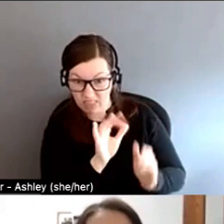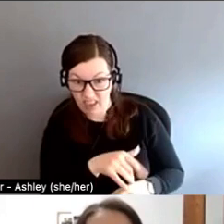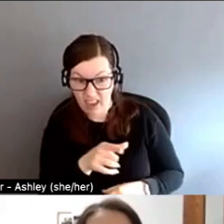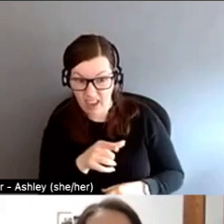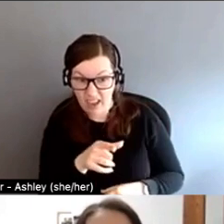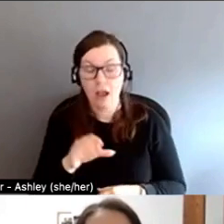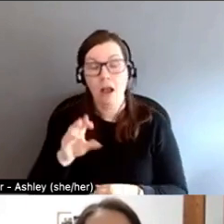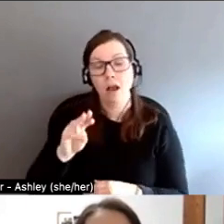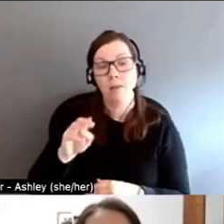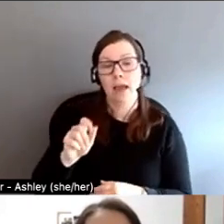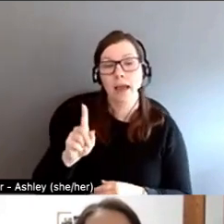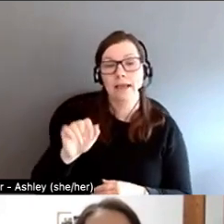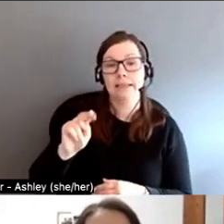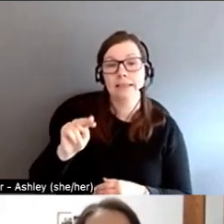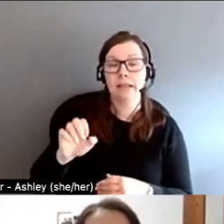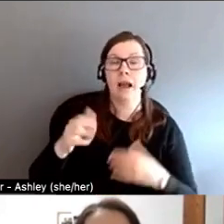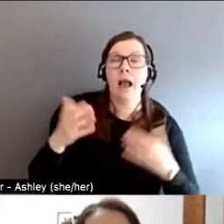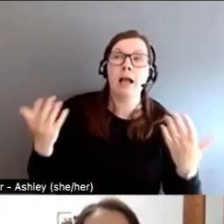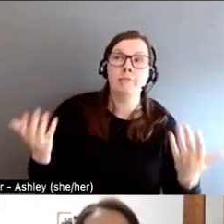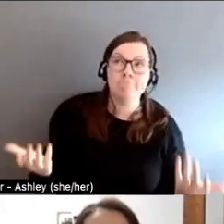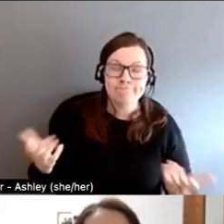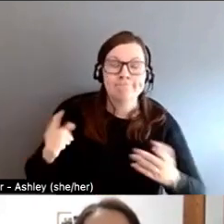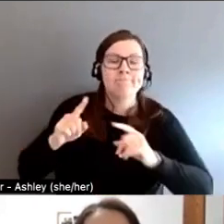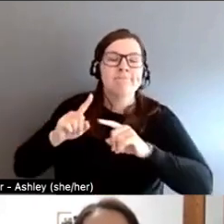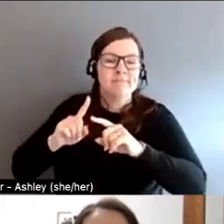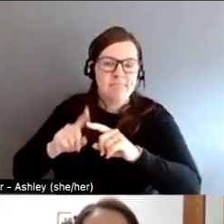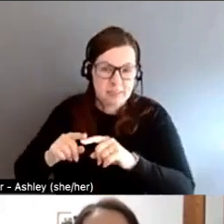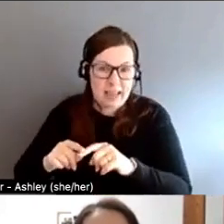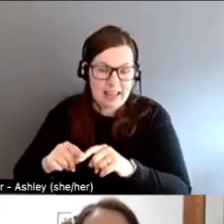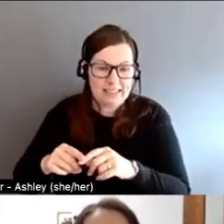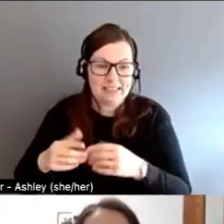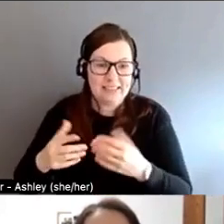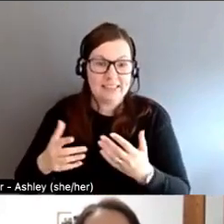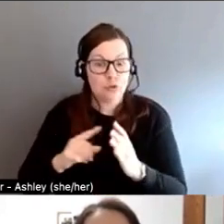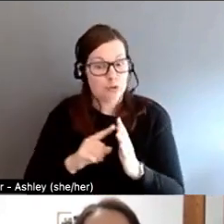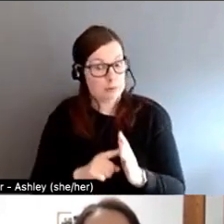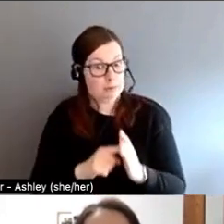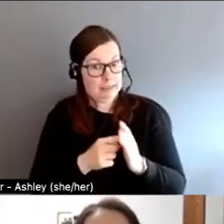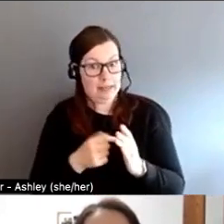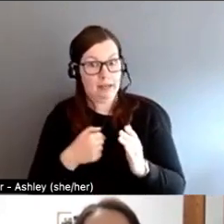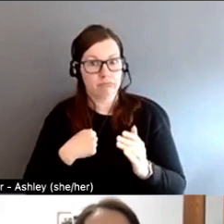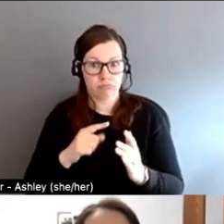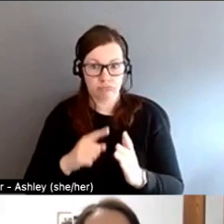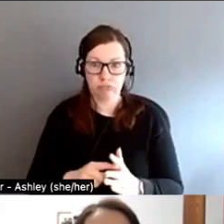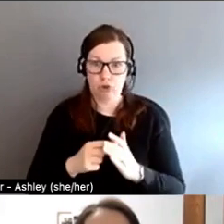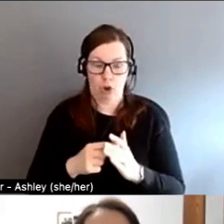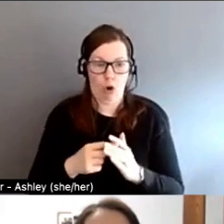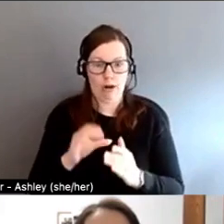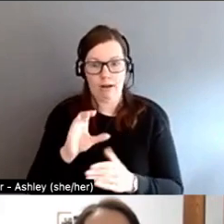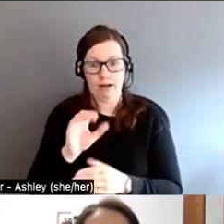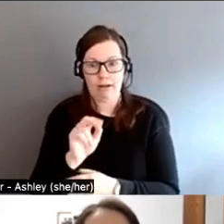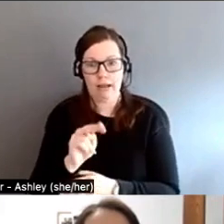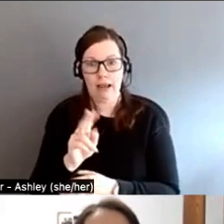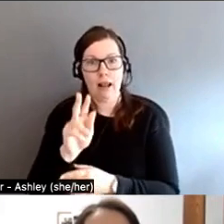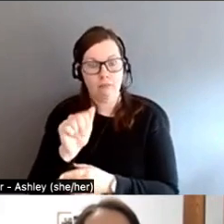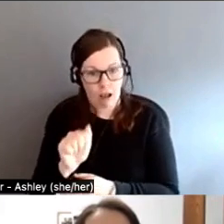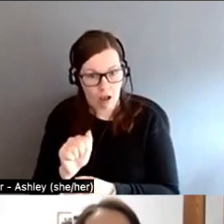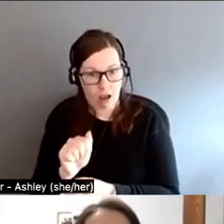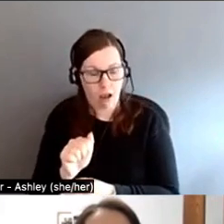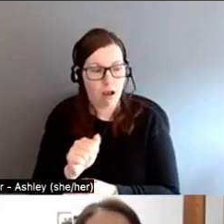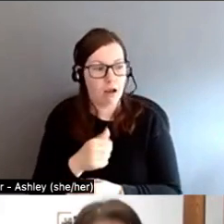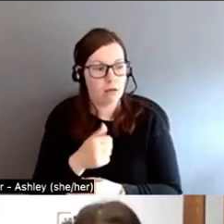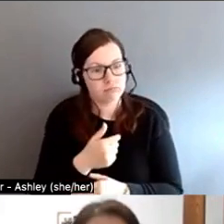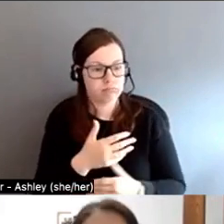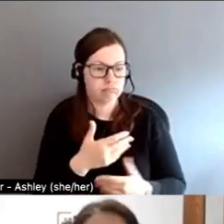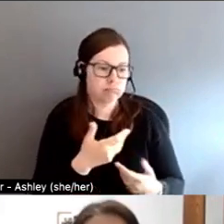out with first, I did in Canva, and then my son converted it